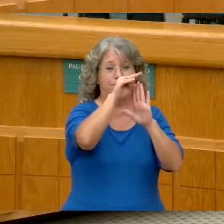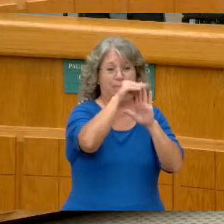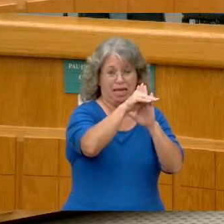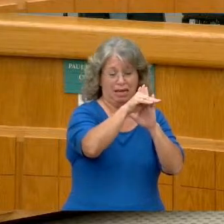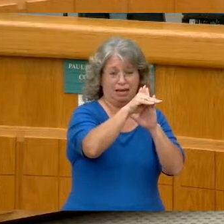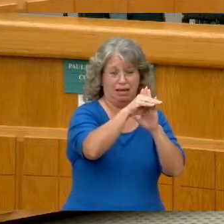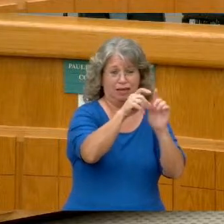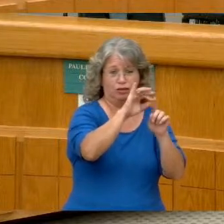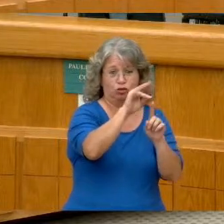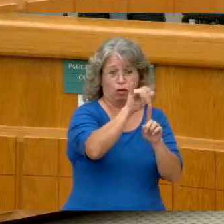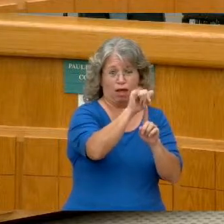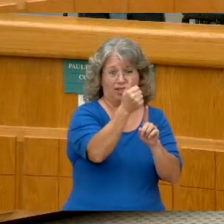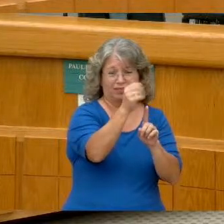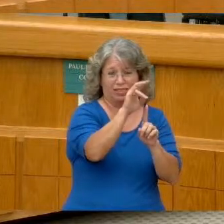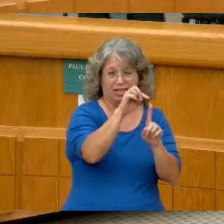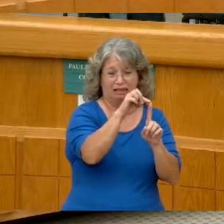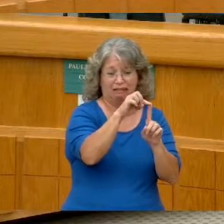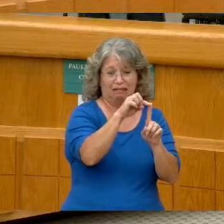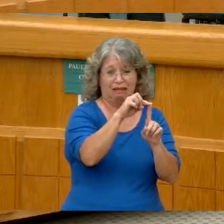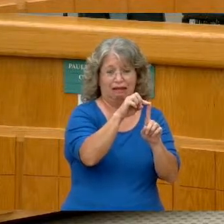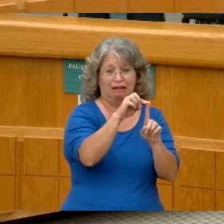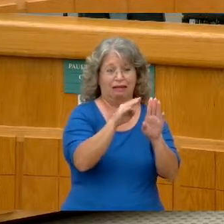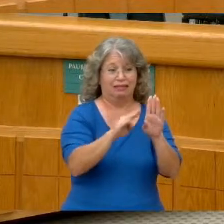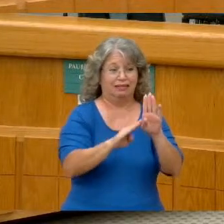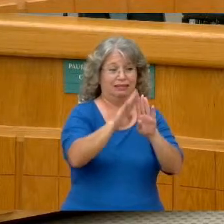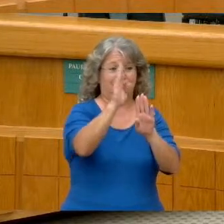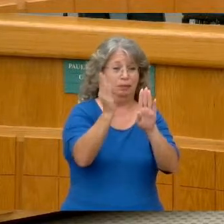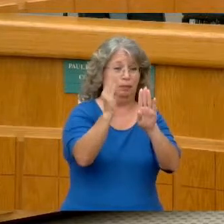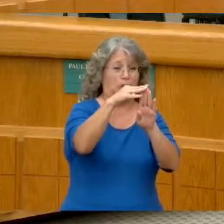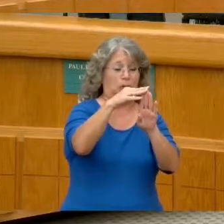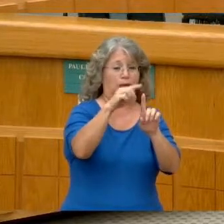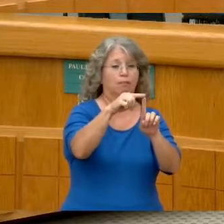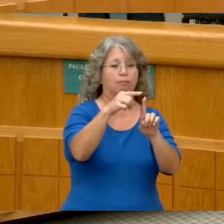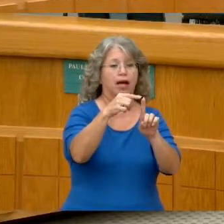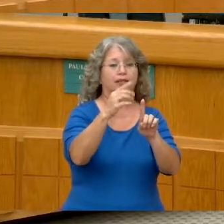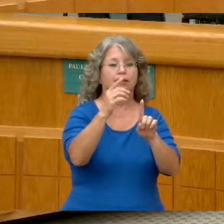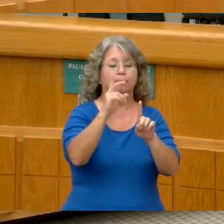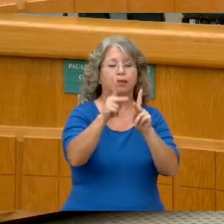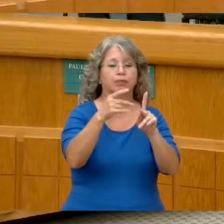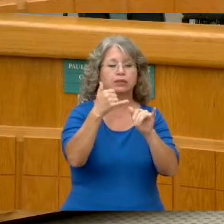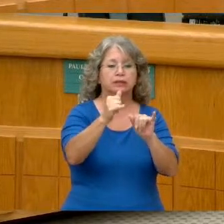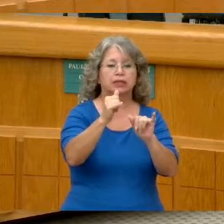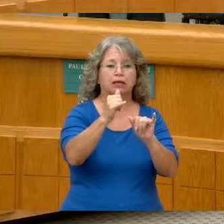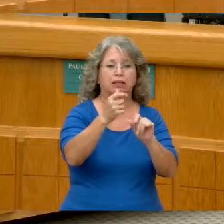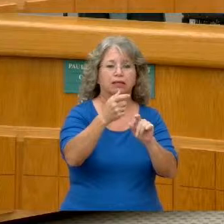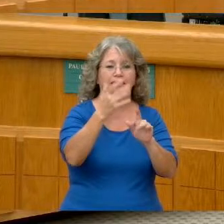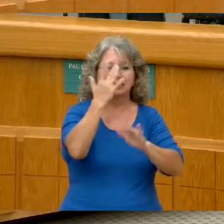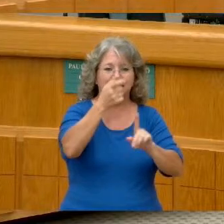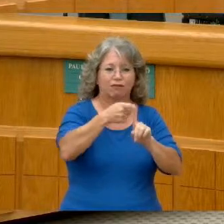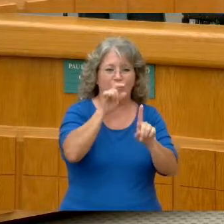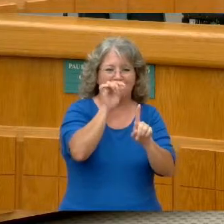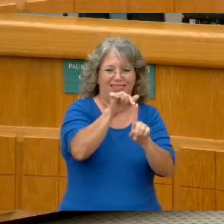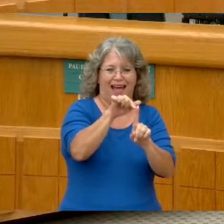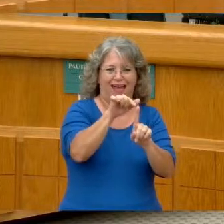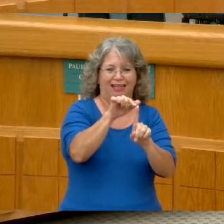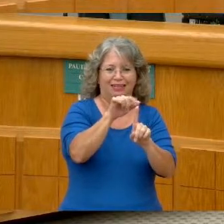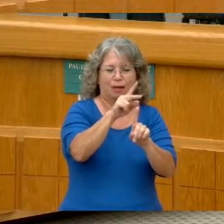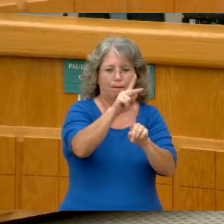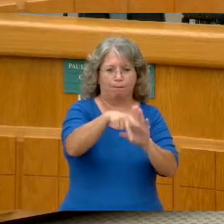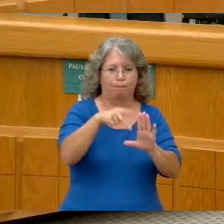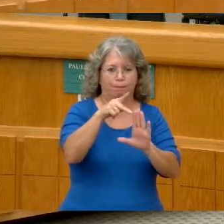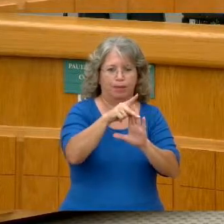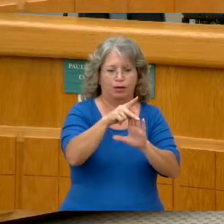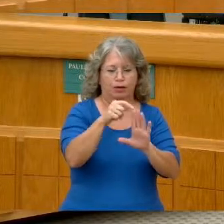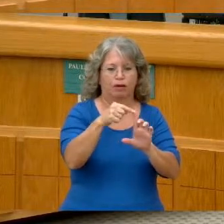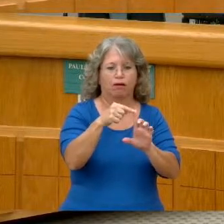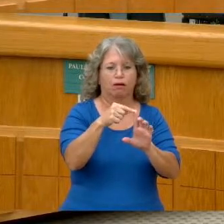the remnants from that peak. So you're still seeing people that are passing away. And yes, we do have a more vulnerable population. We